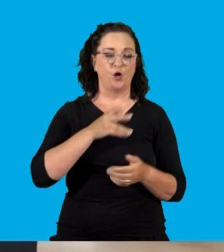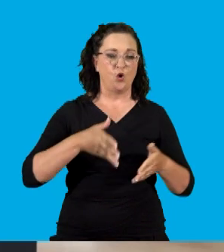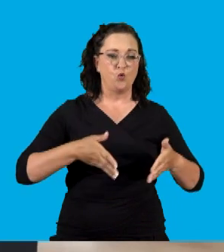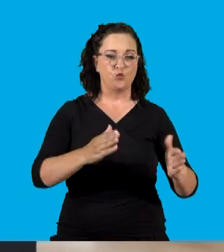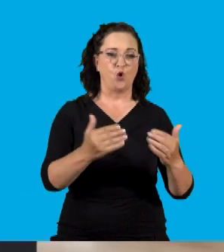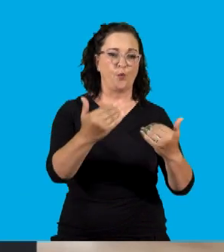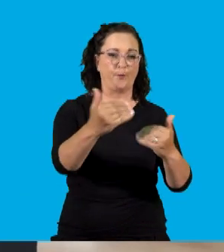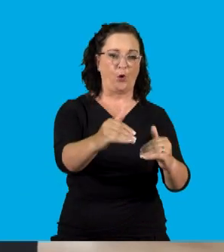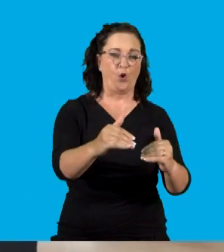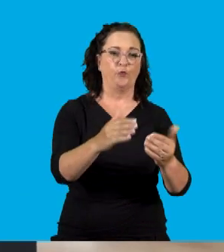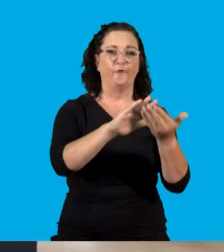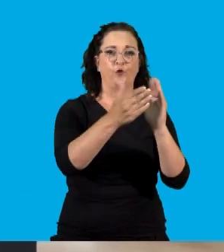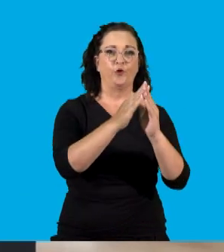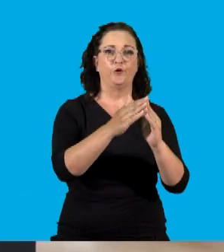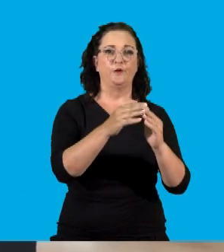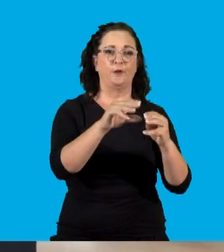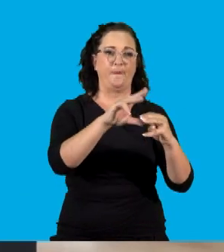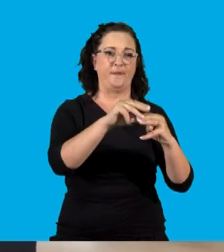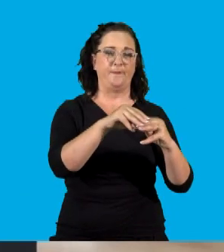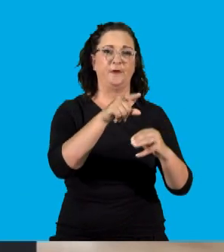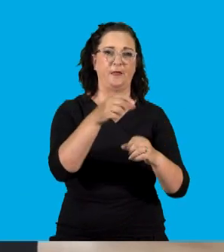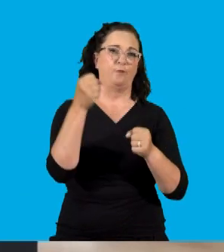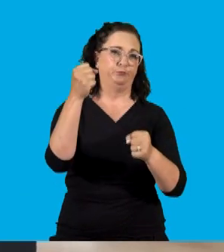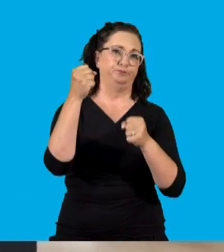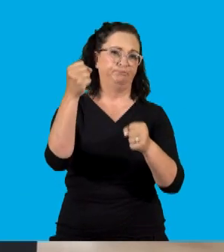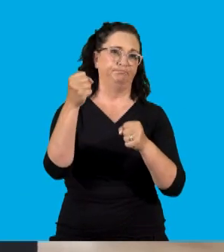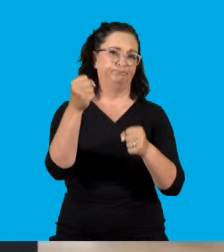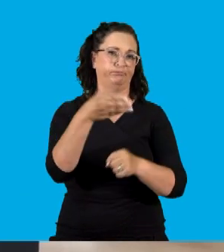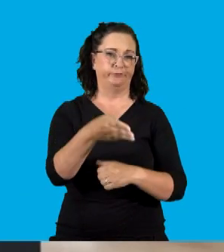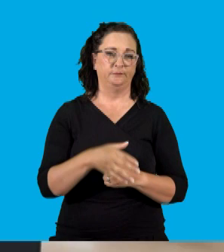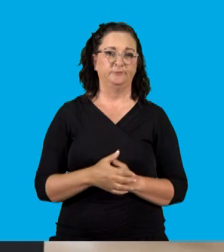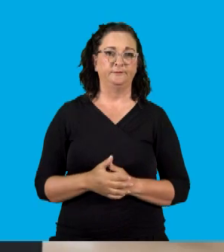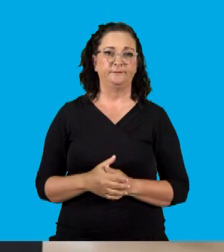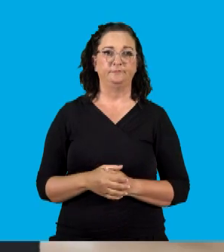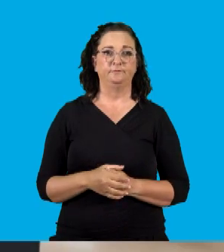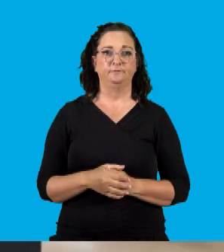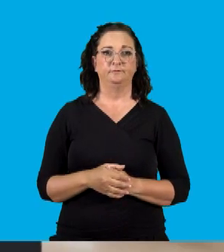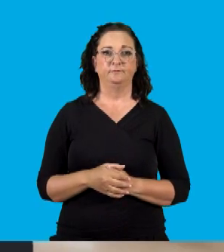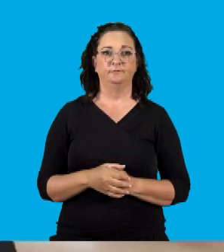the roads have been blocked by community members who are protesting.